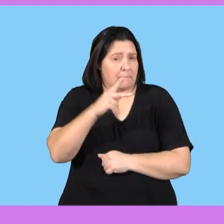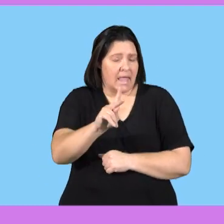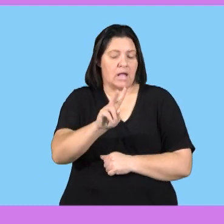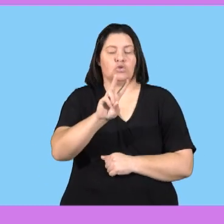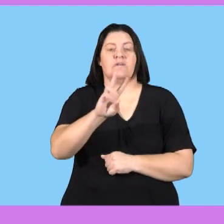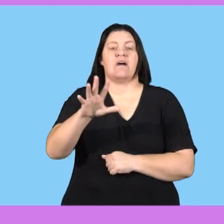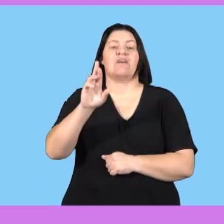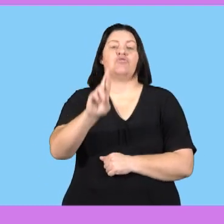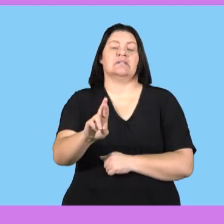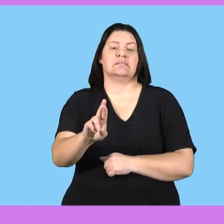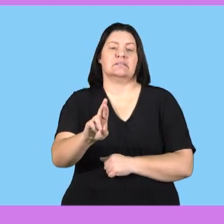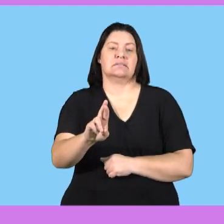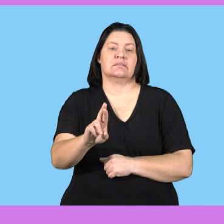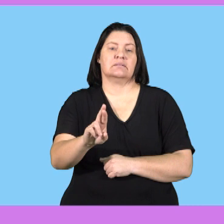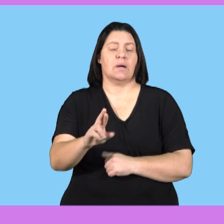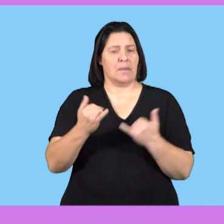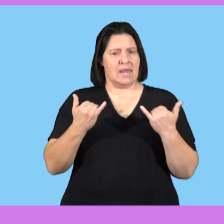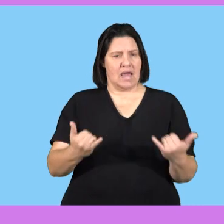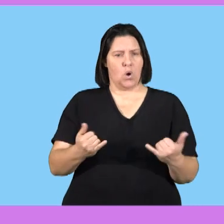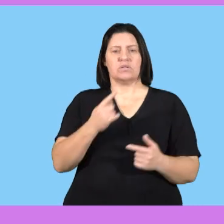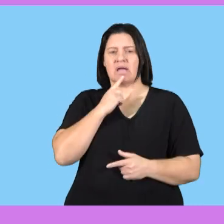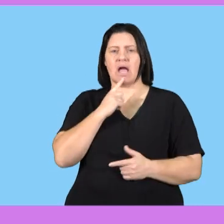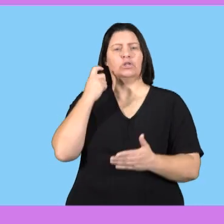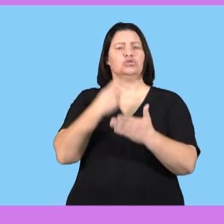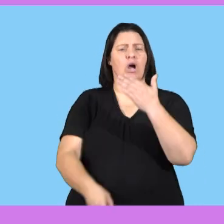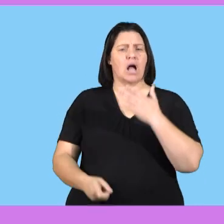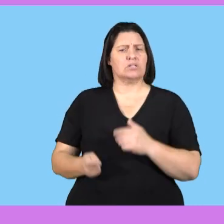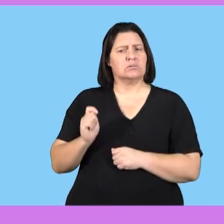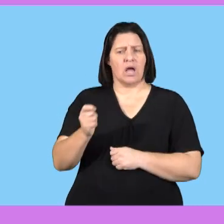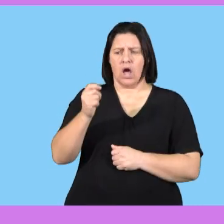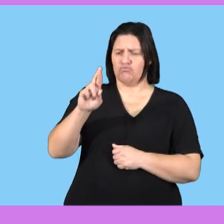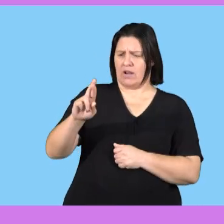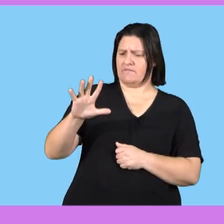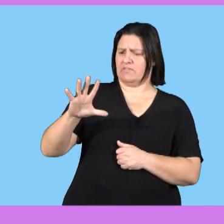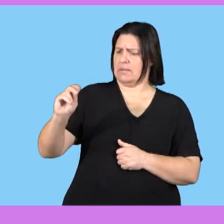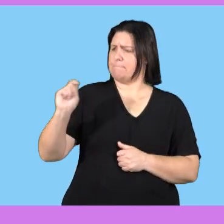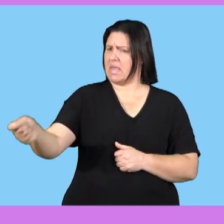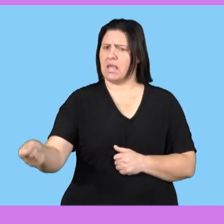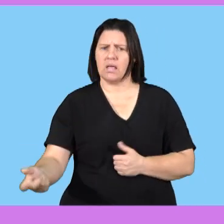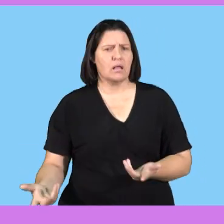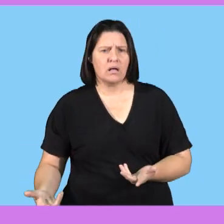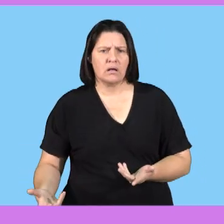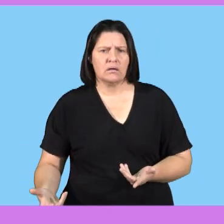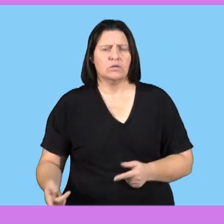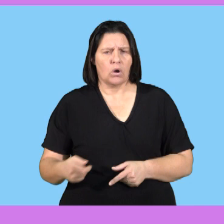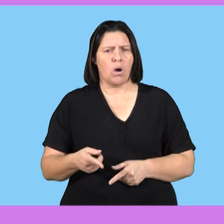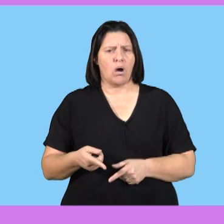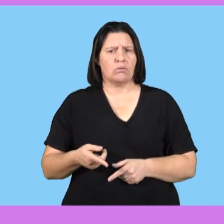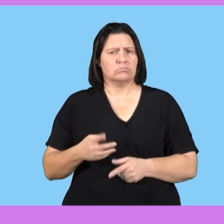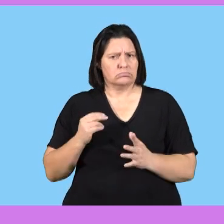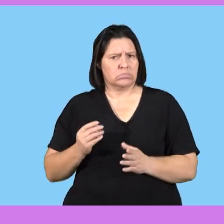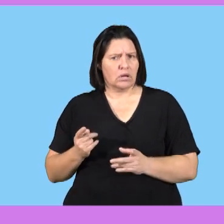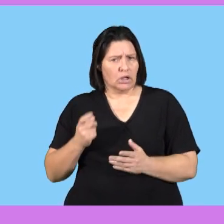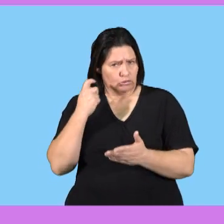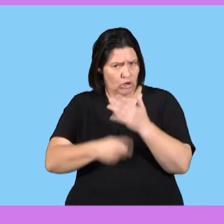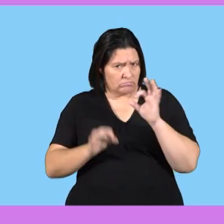pay 25 rand. But now we say he was charged 50 rand. The question is asking, determine if he